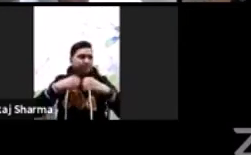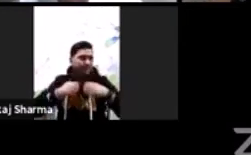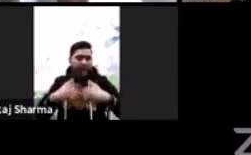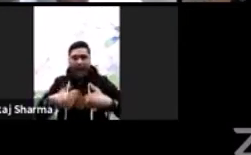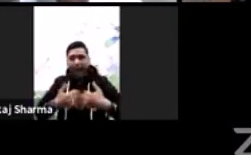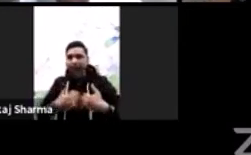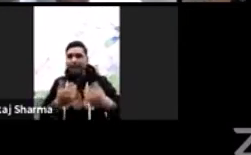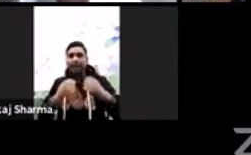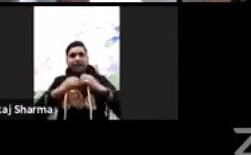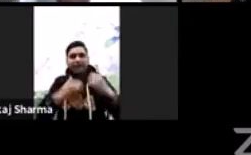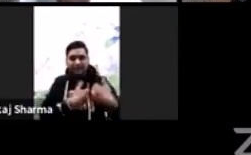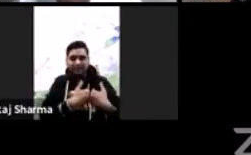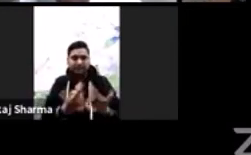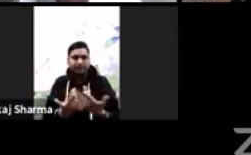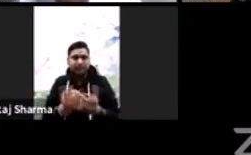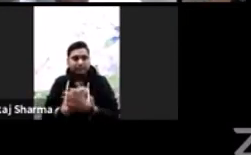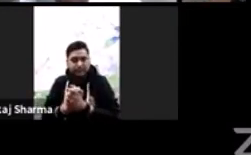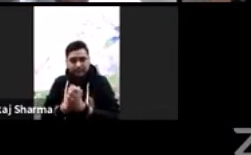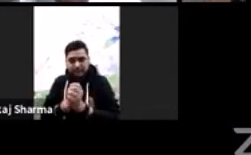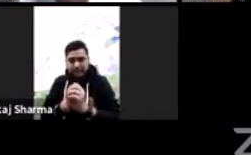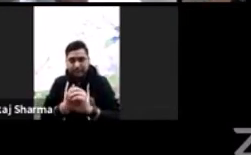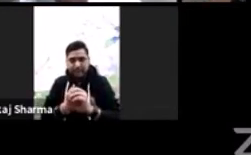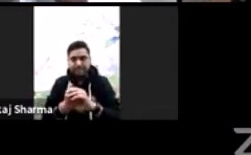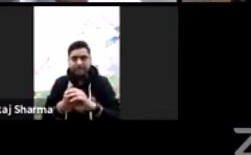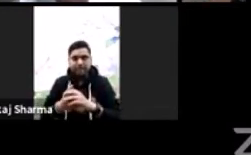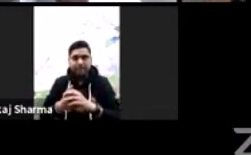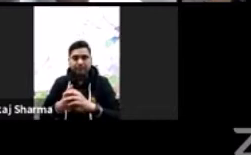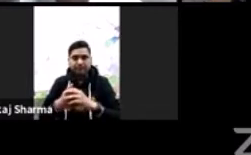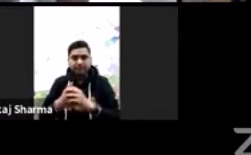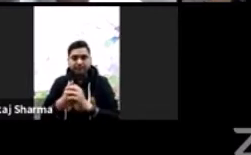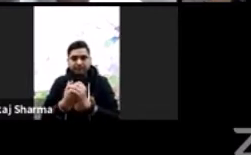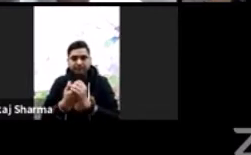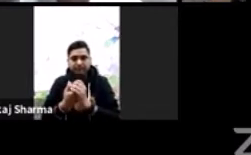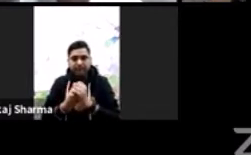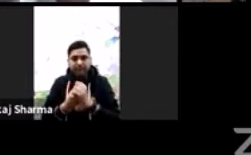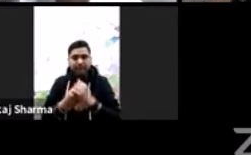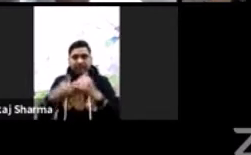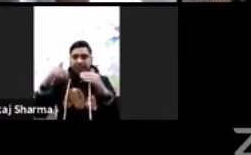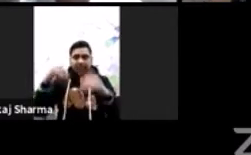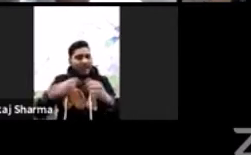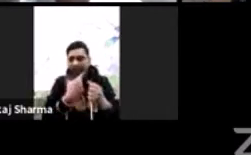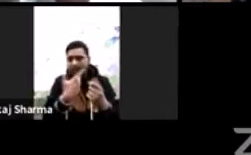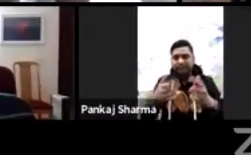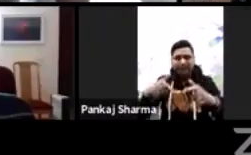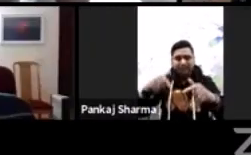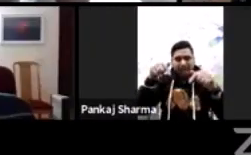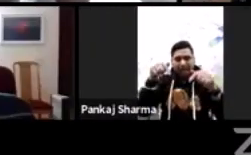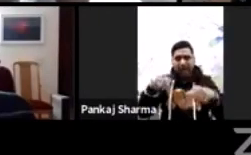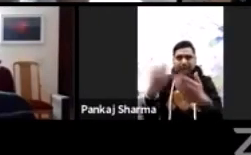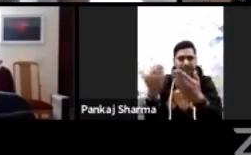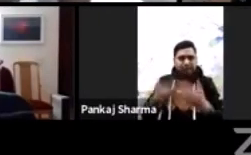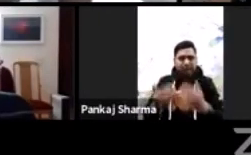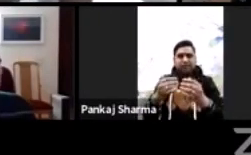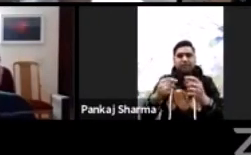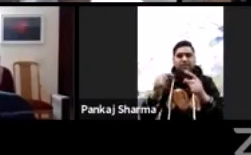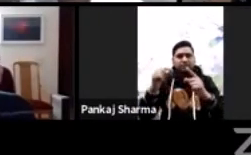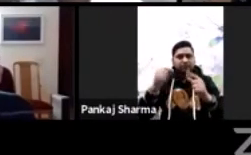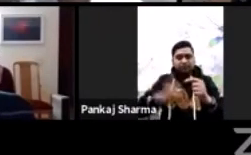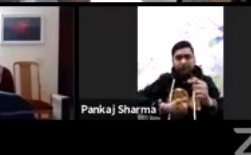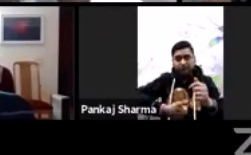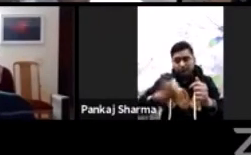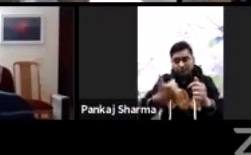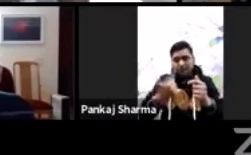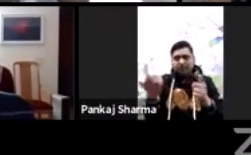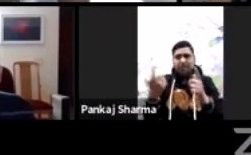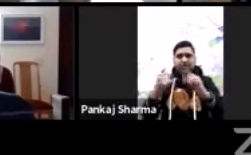are. We are also indeed happy to have with us Sobha Meera, Executive Vice President, Global Head of Sales